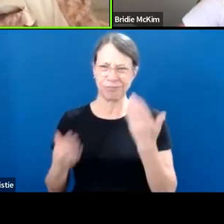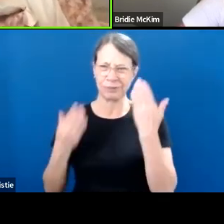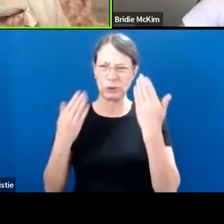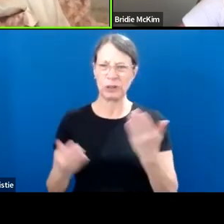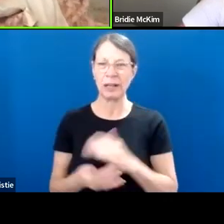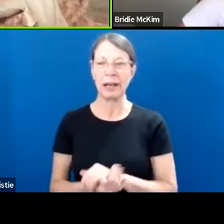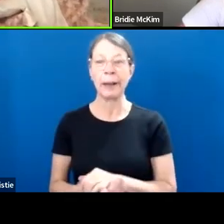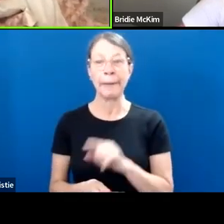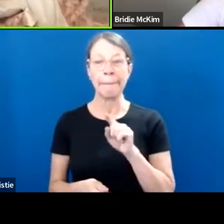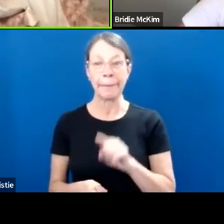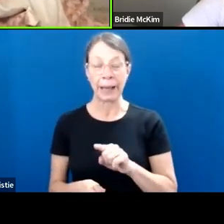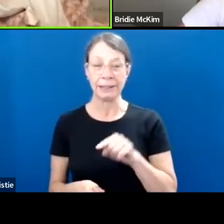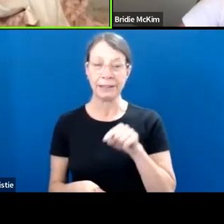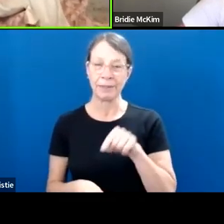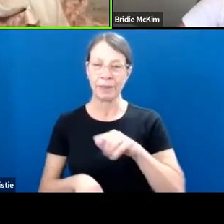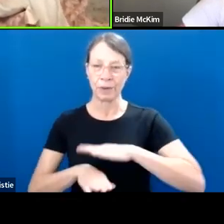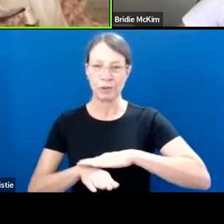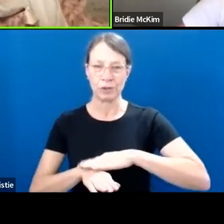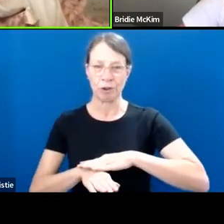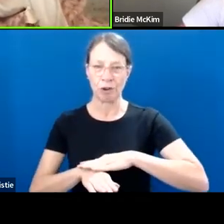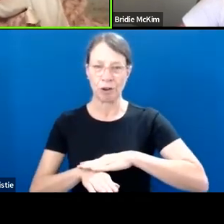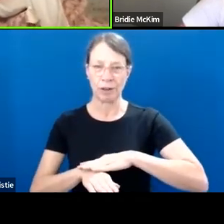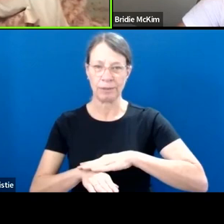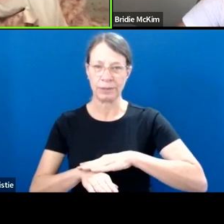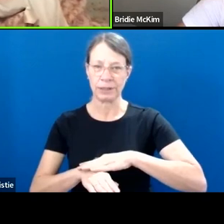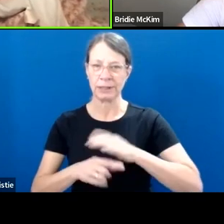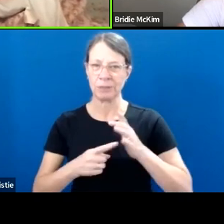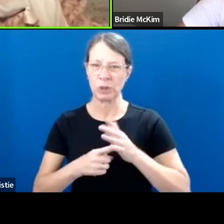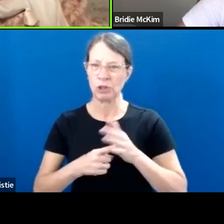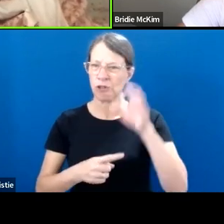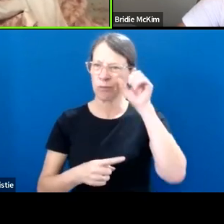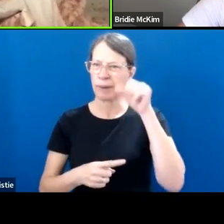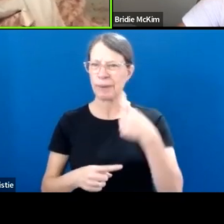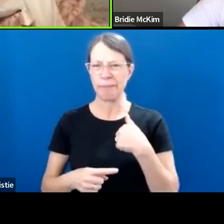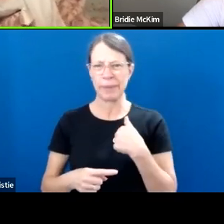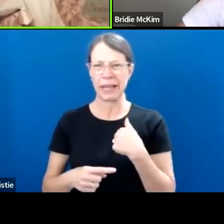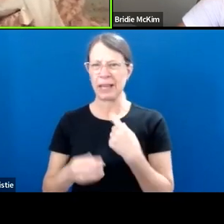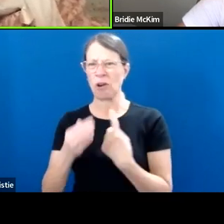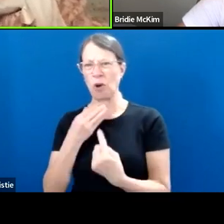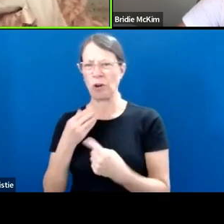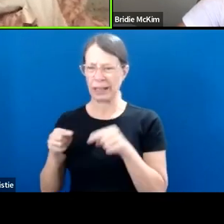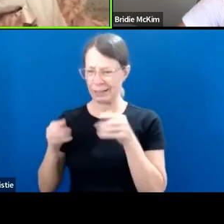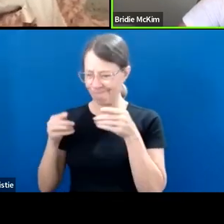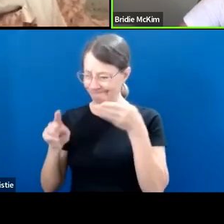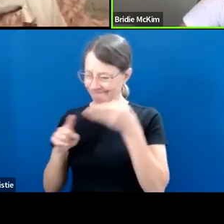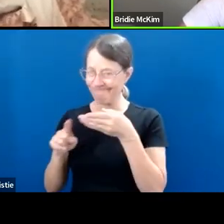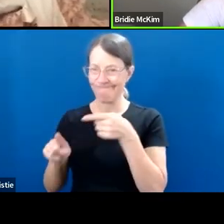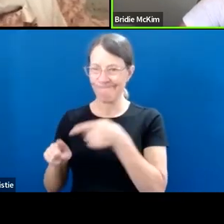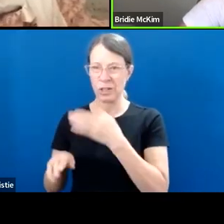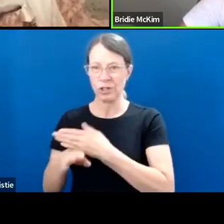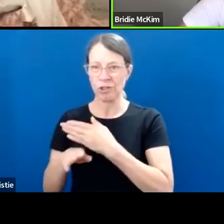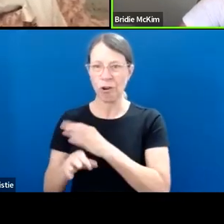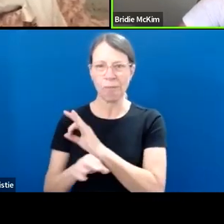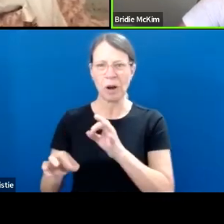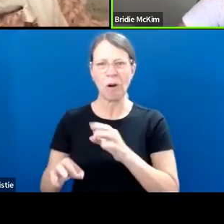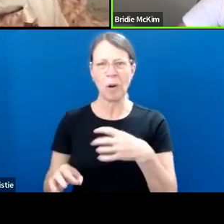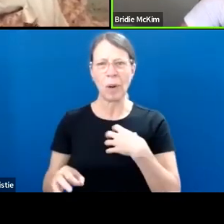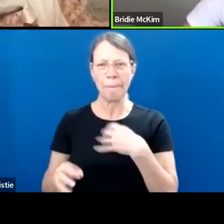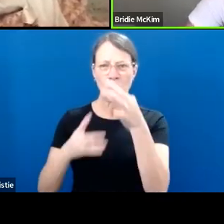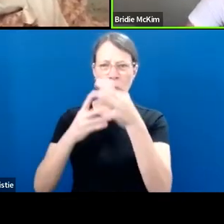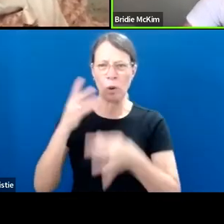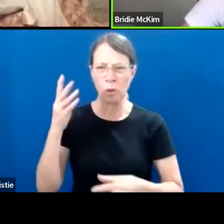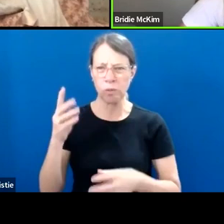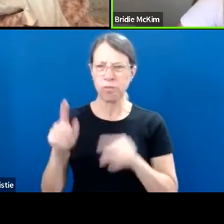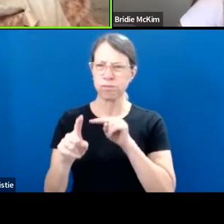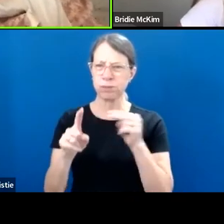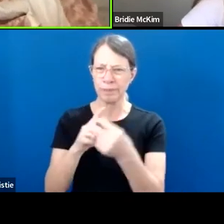those times, remembering that you are more than what this is, and life is more than